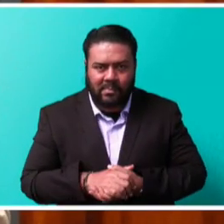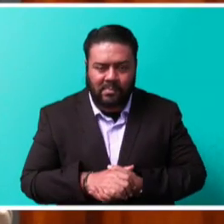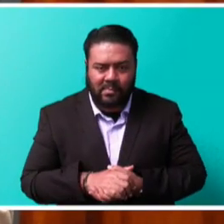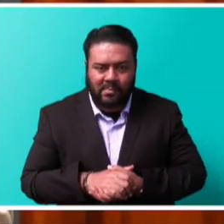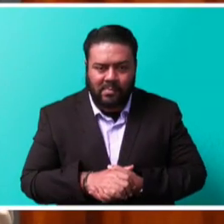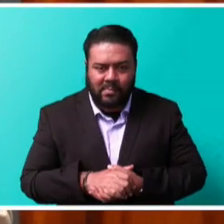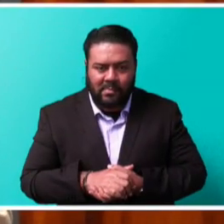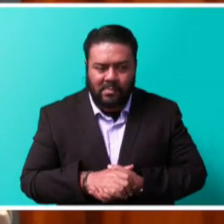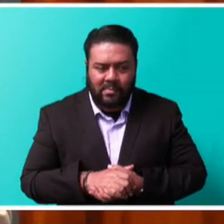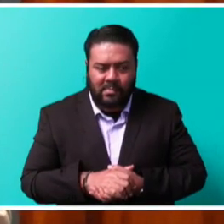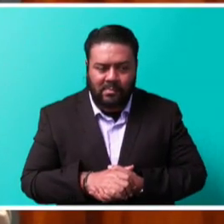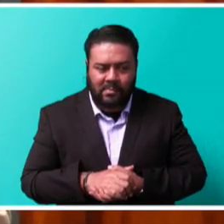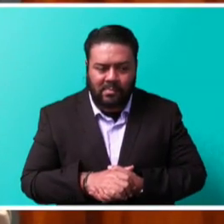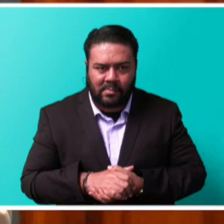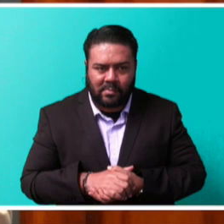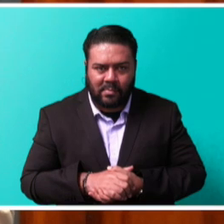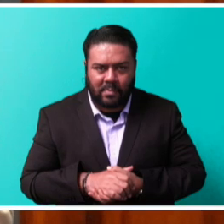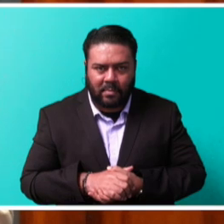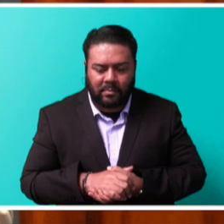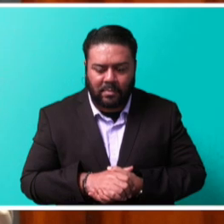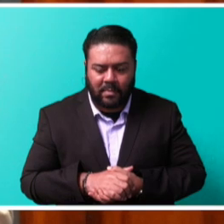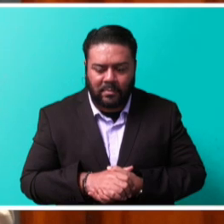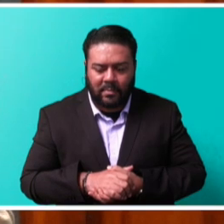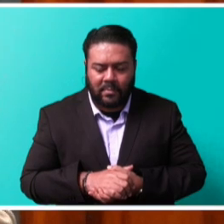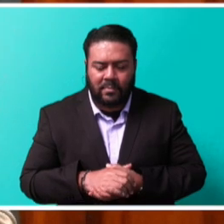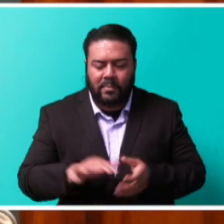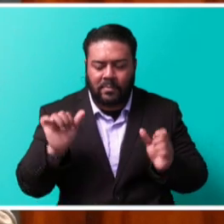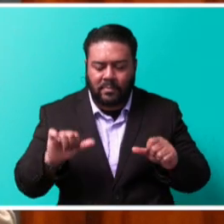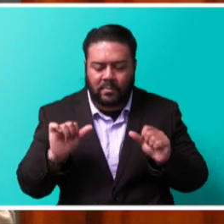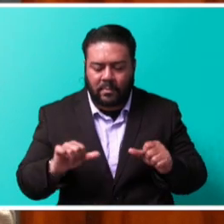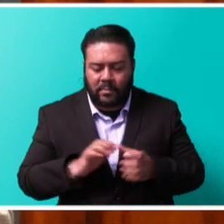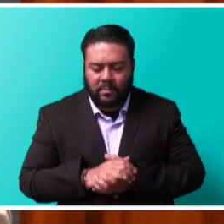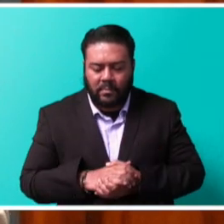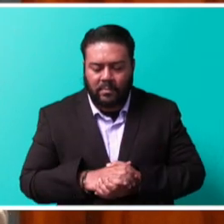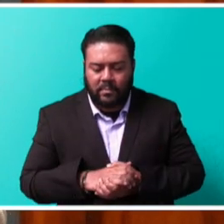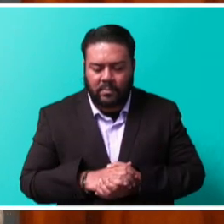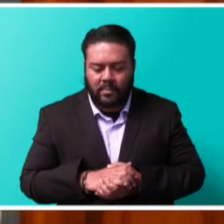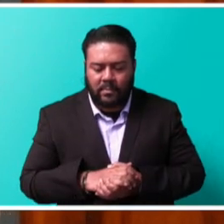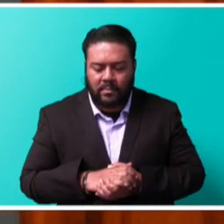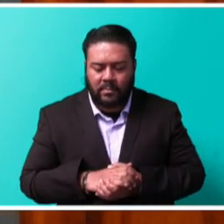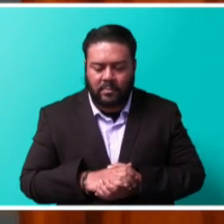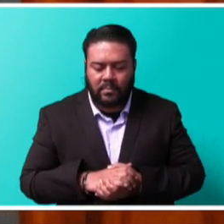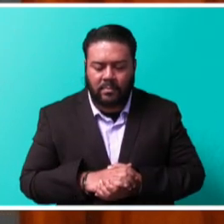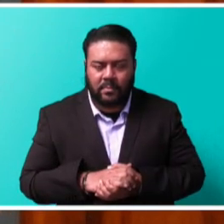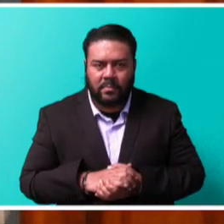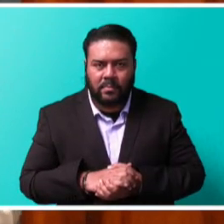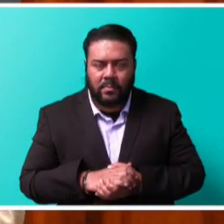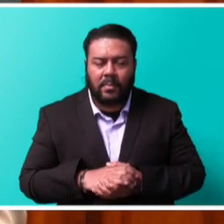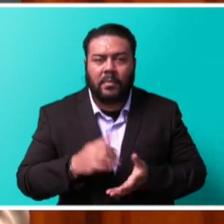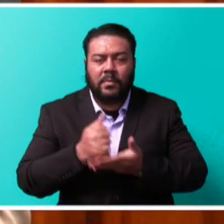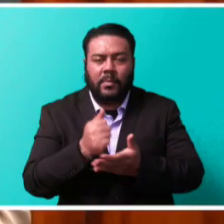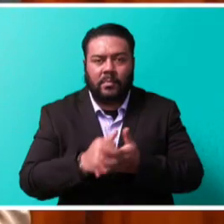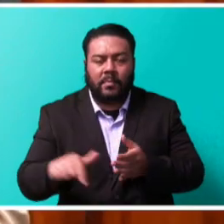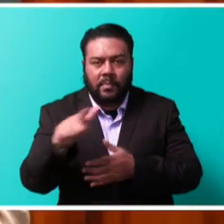responsibly with the objective of strengthening governance, protecting our forest ecosystems, improving investor confidence, supporting